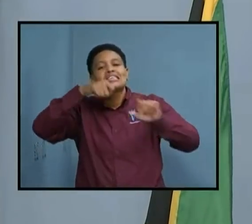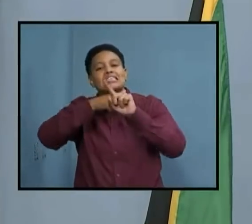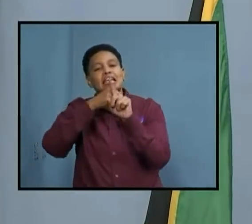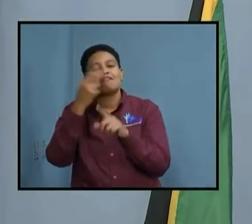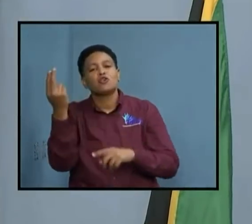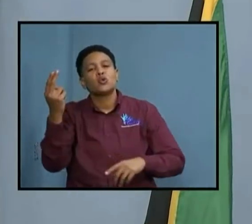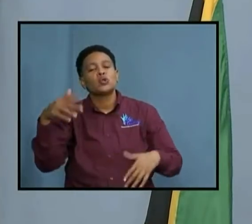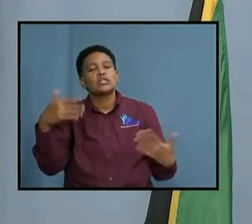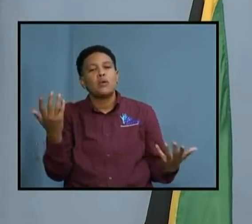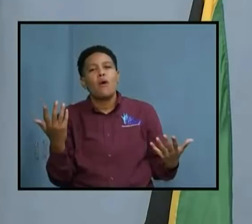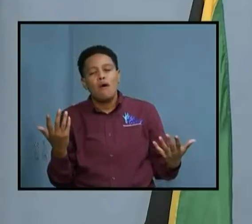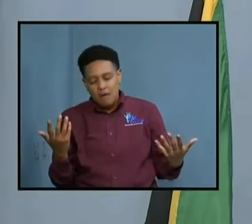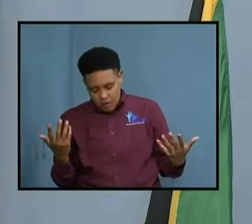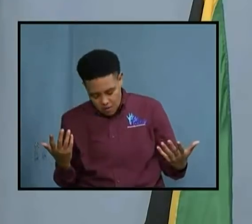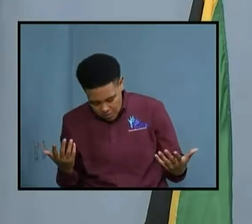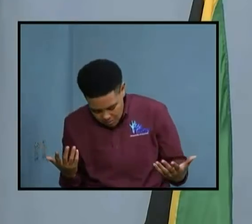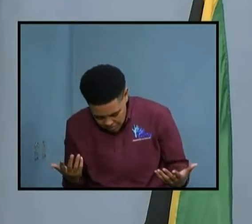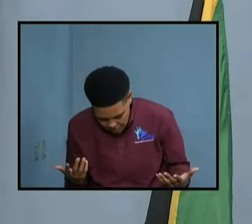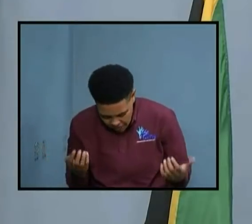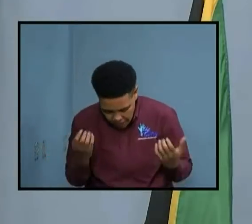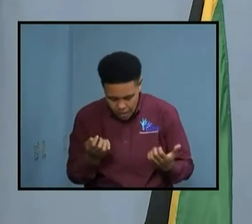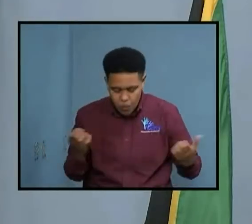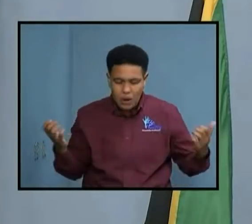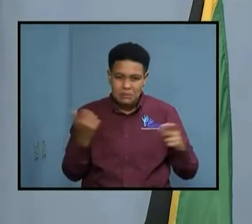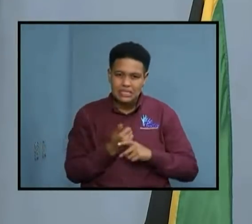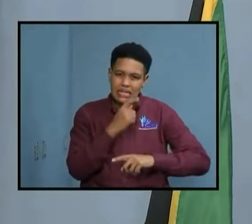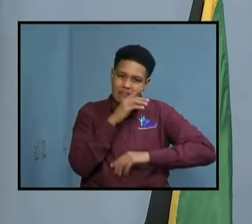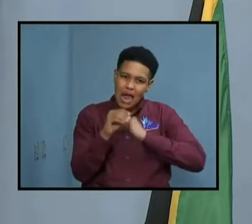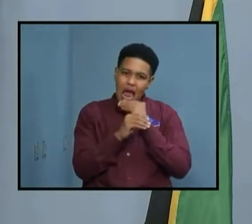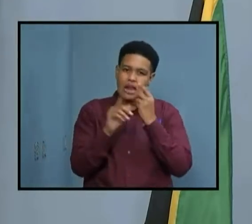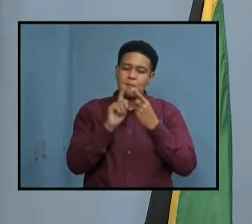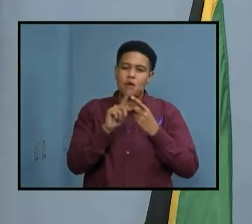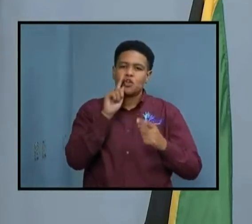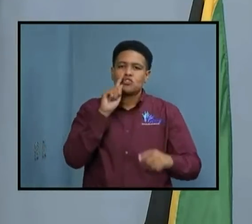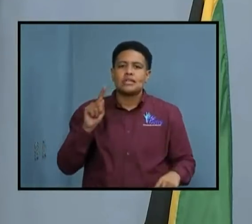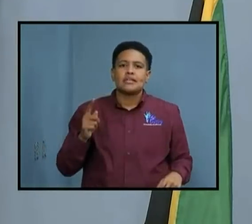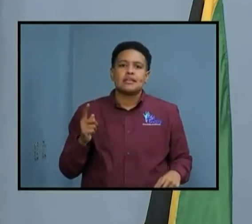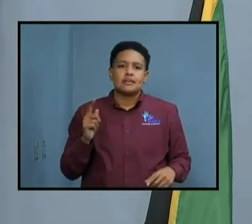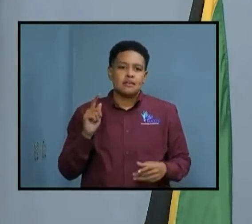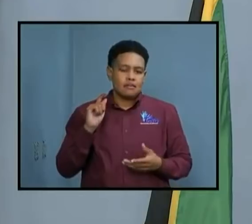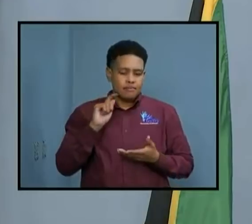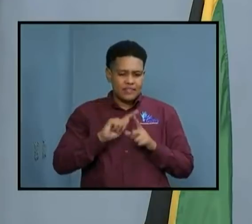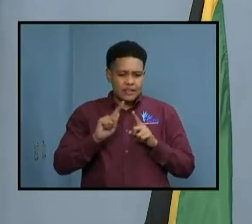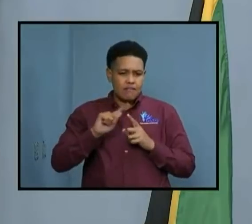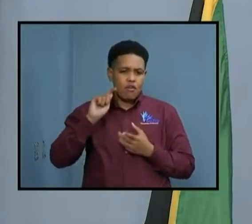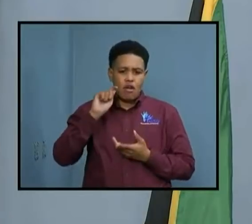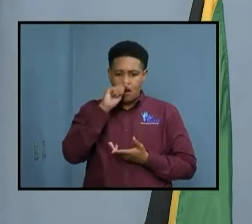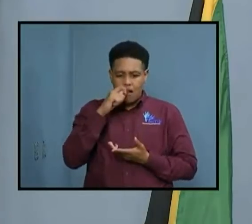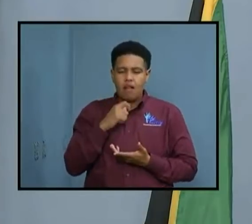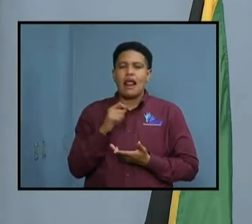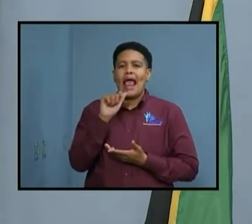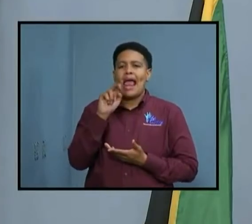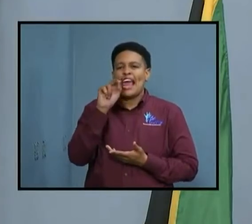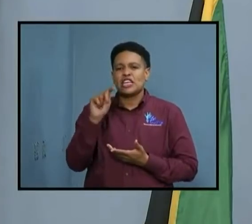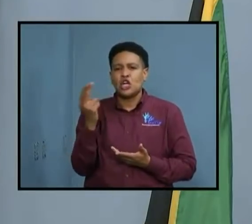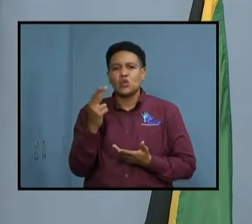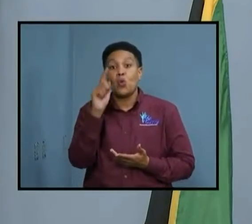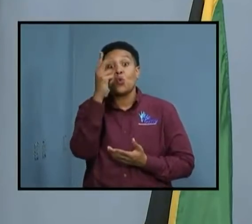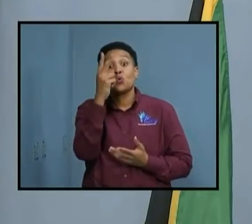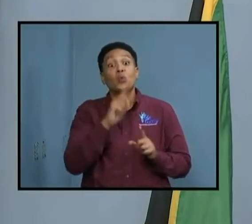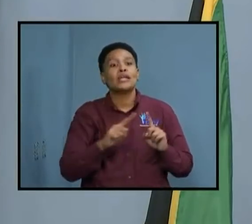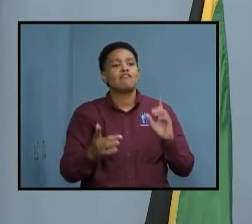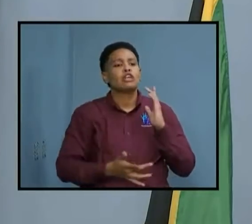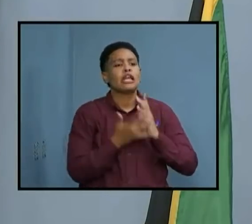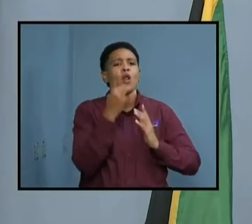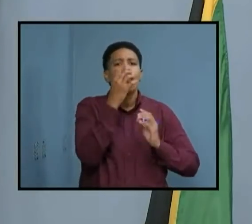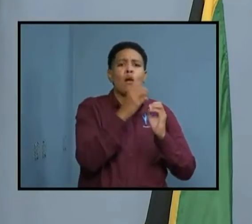using the equipment and the reagents, and two different technologies, one more